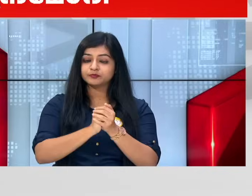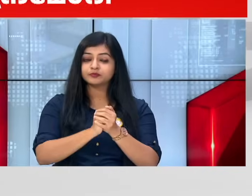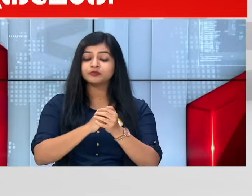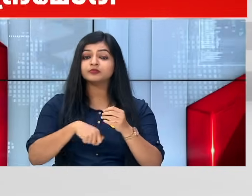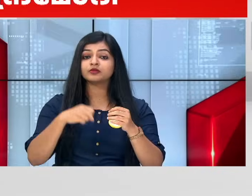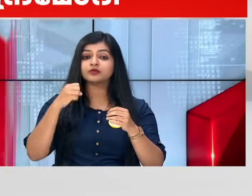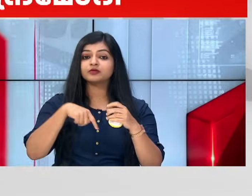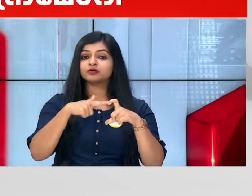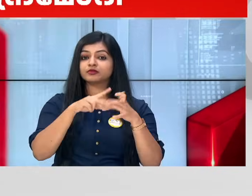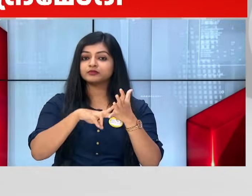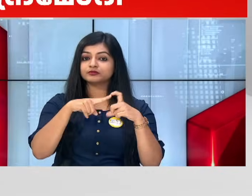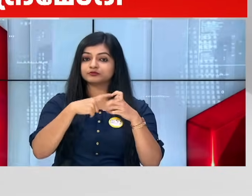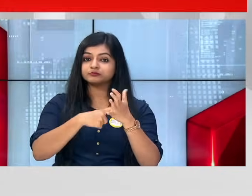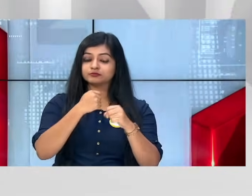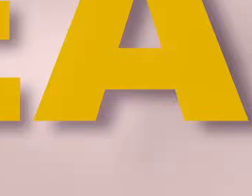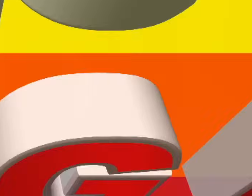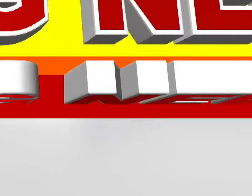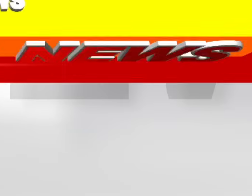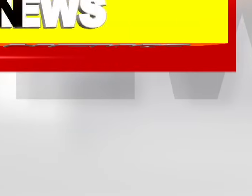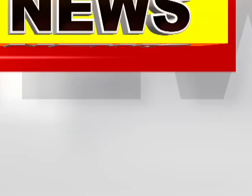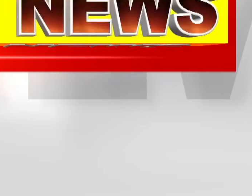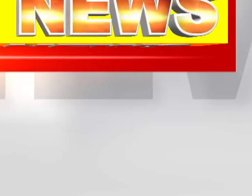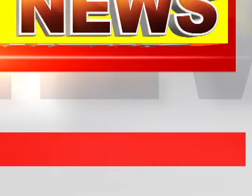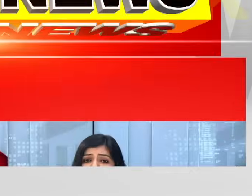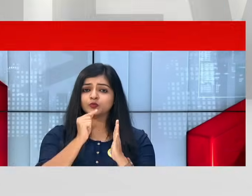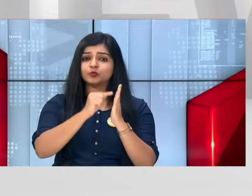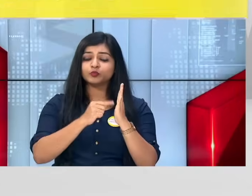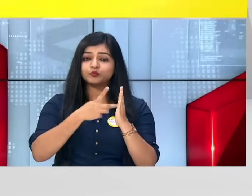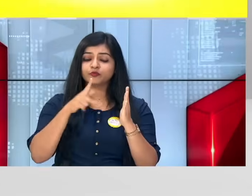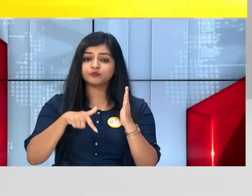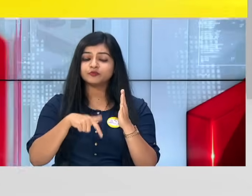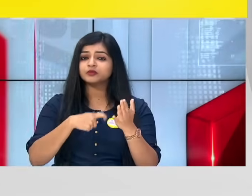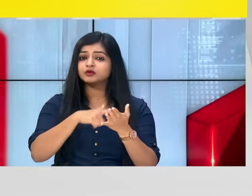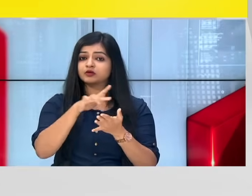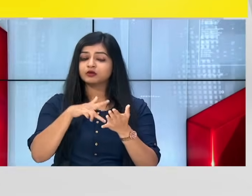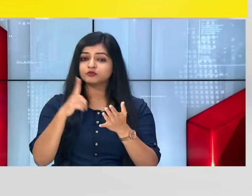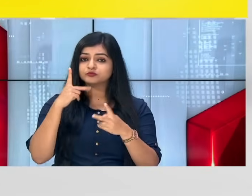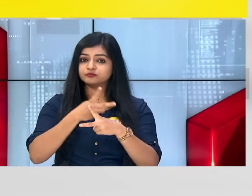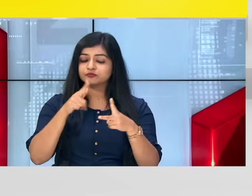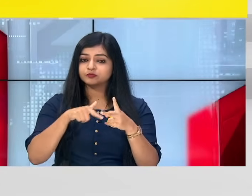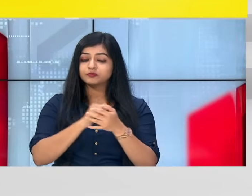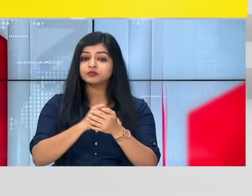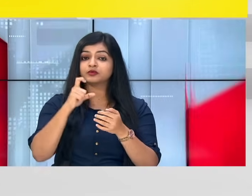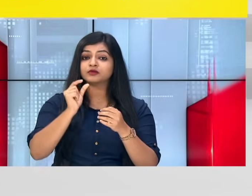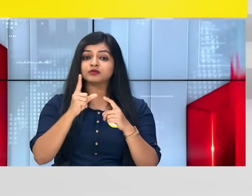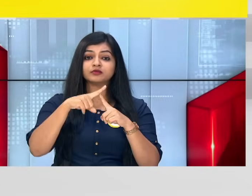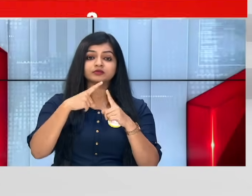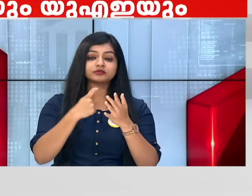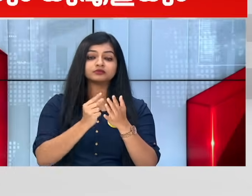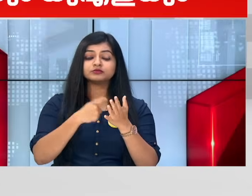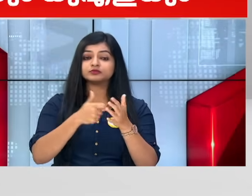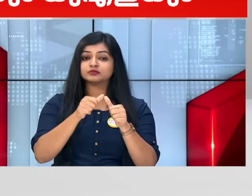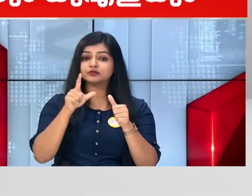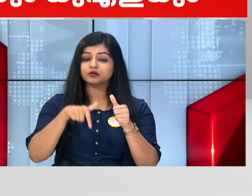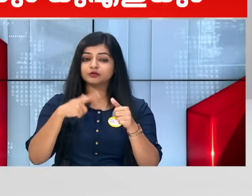partnership, issues engaged in regional security, cultural affinity, and